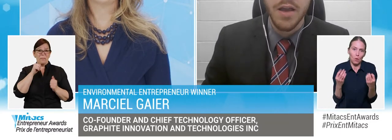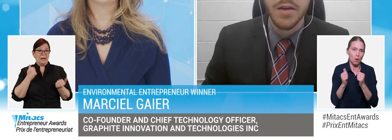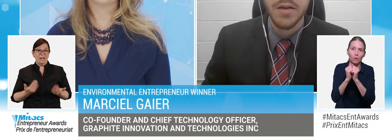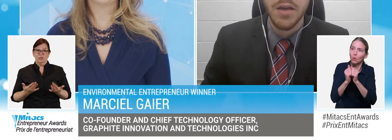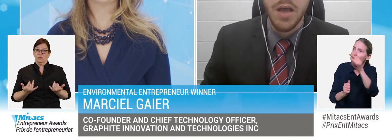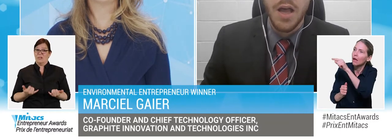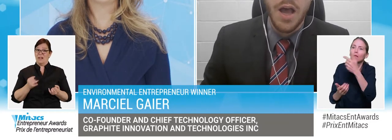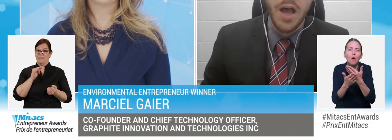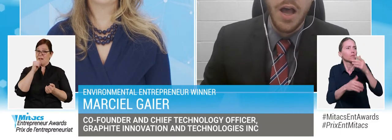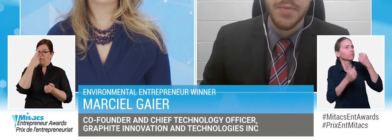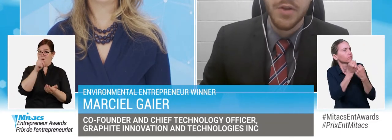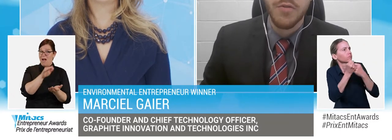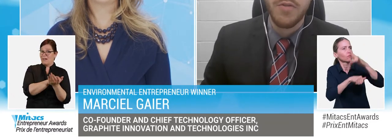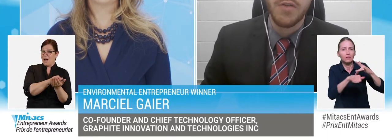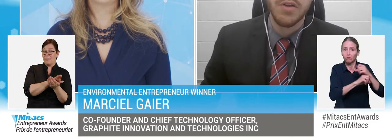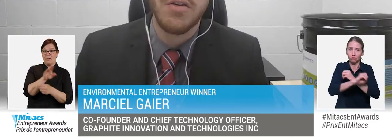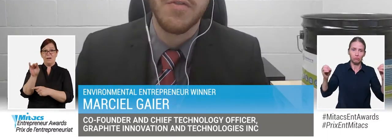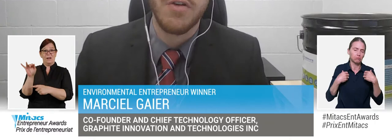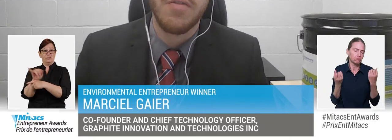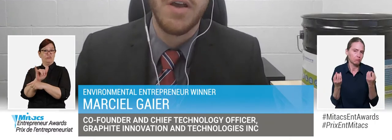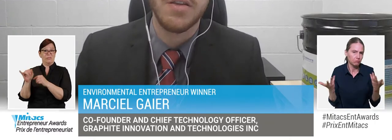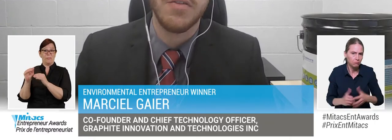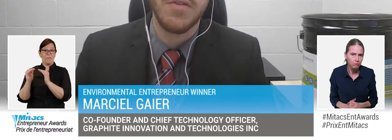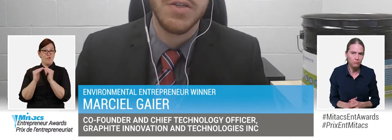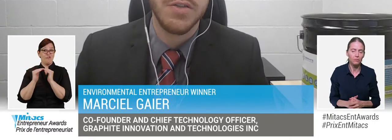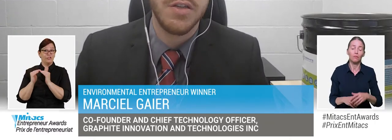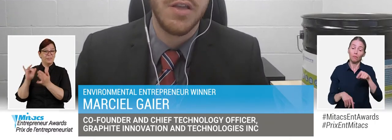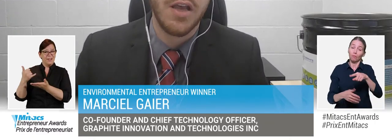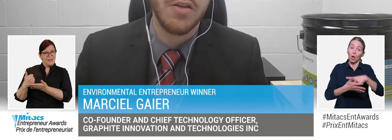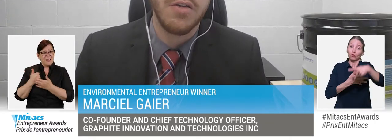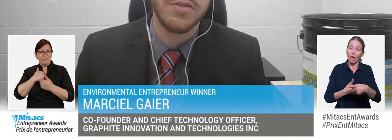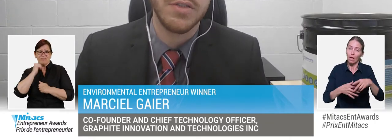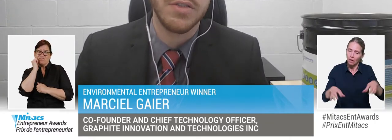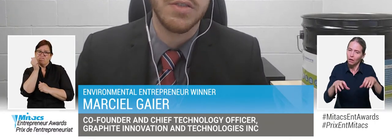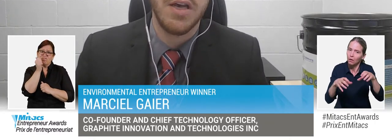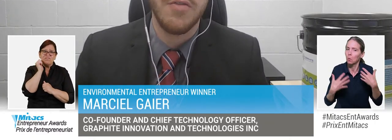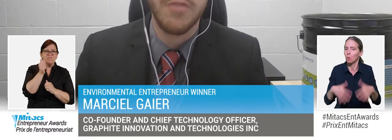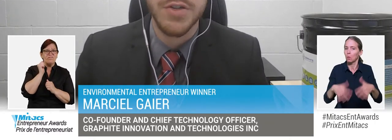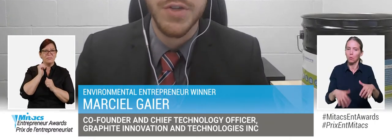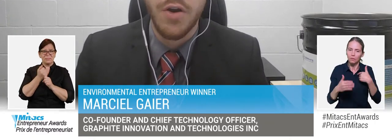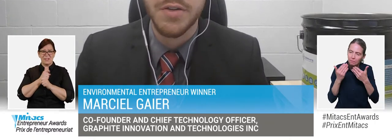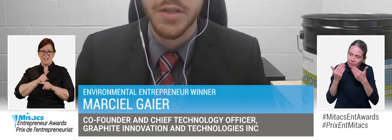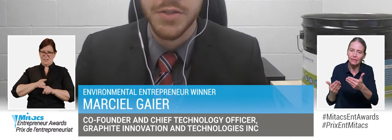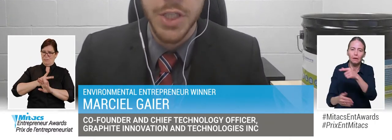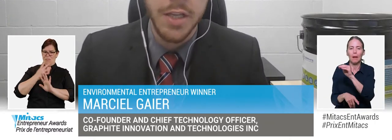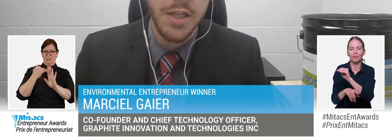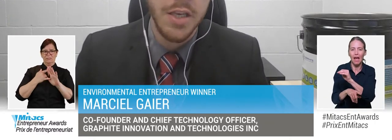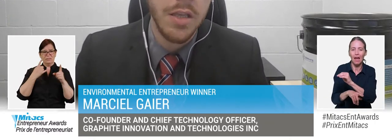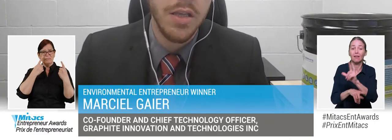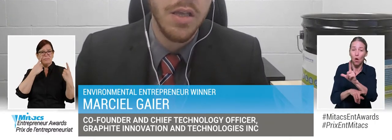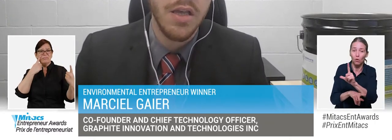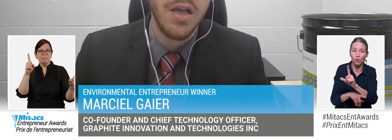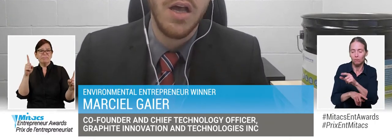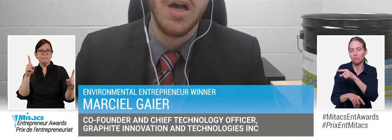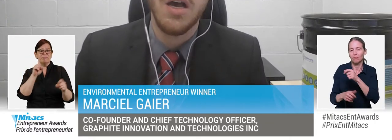Marcel Gaillard. I'm the co-founder of Graphite Innovation and Technologies, for short,